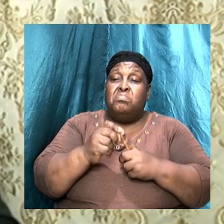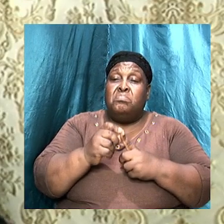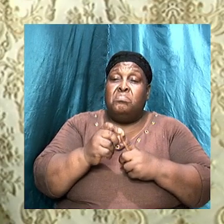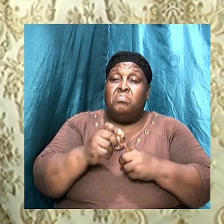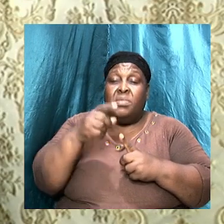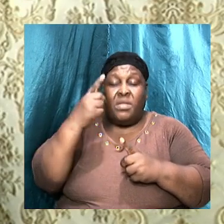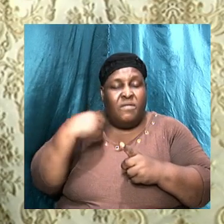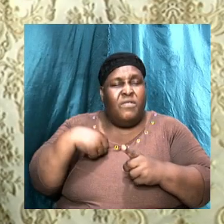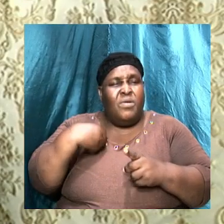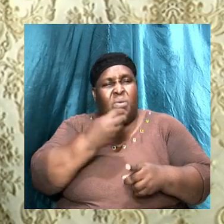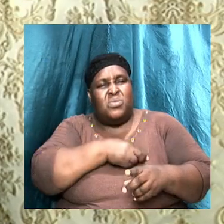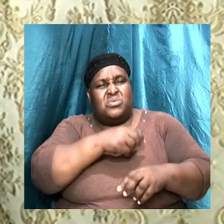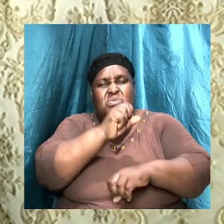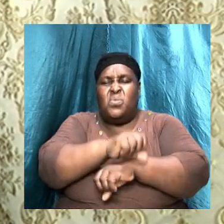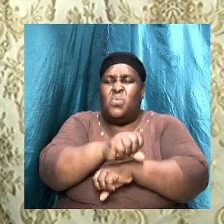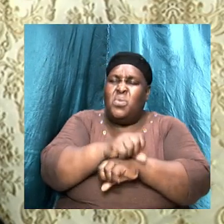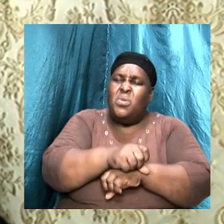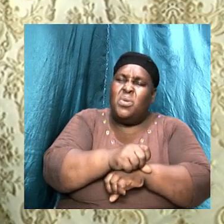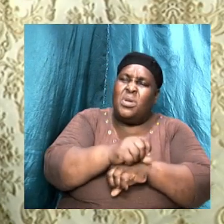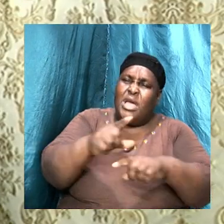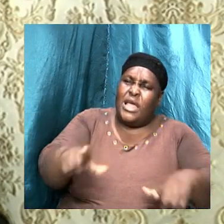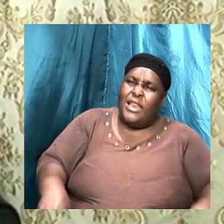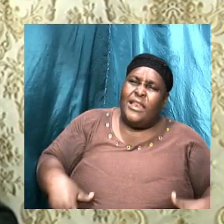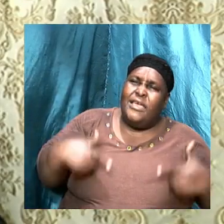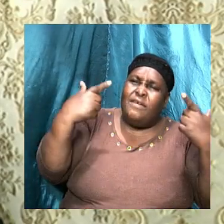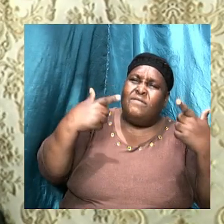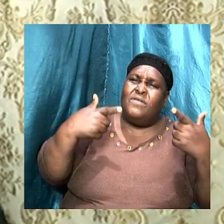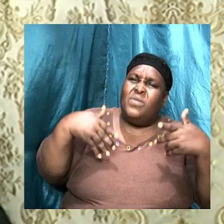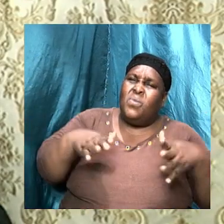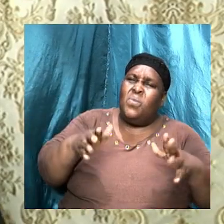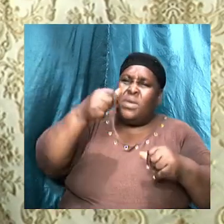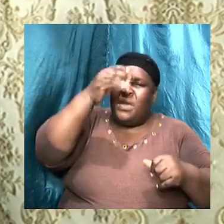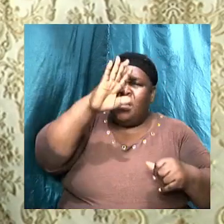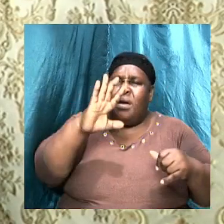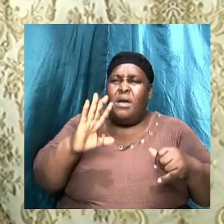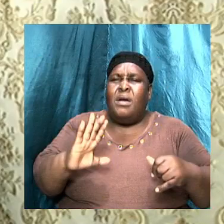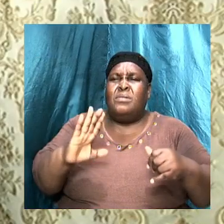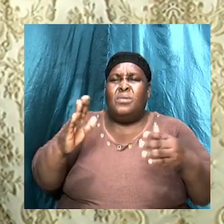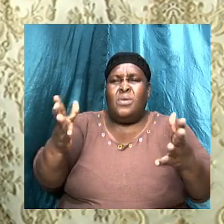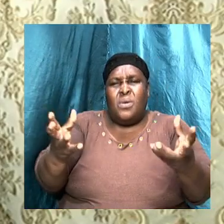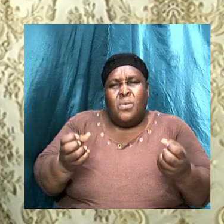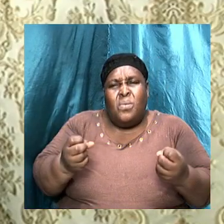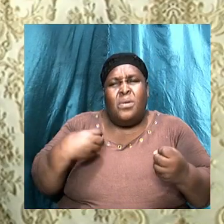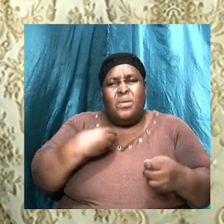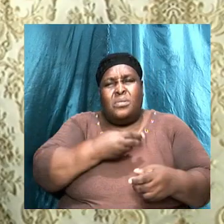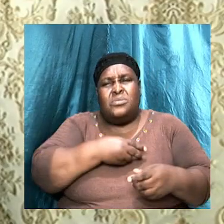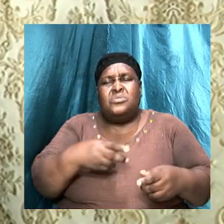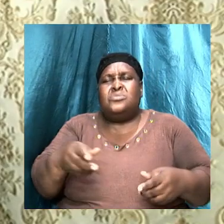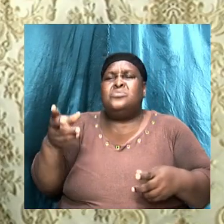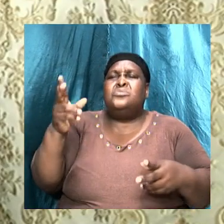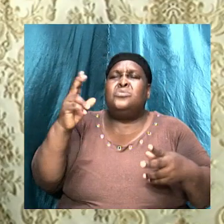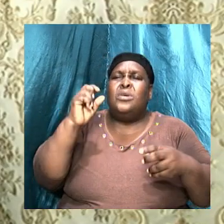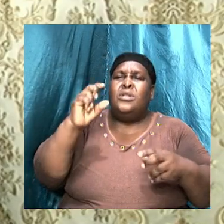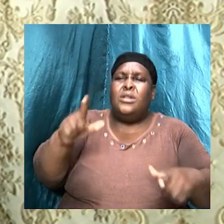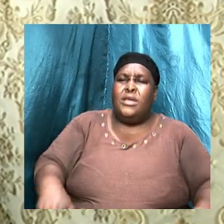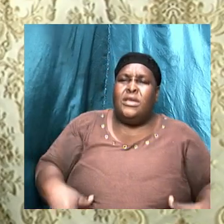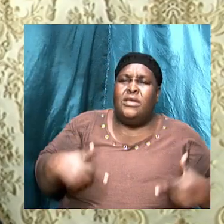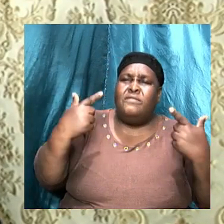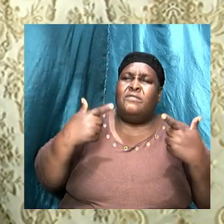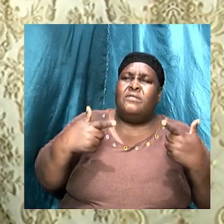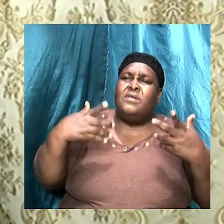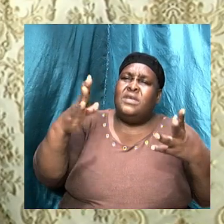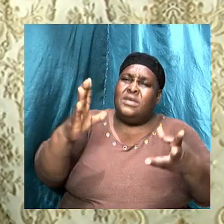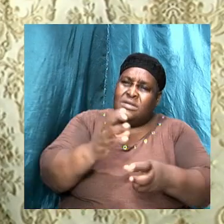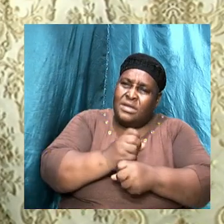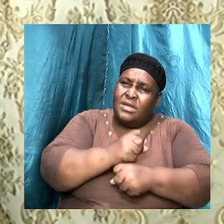us to operate the way the Lord wants us to, and for us to walk according to his will, it is going